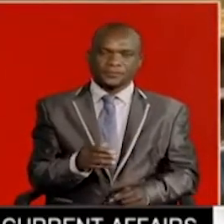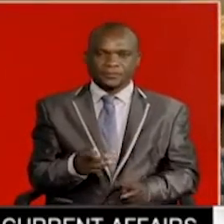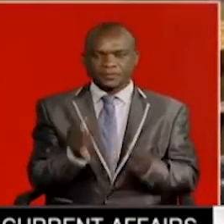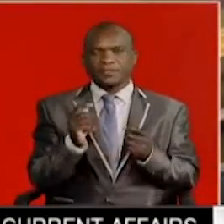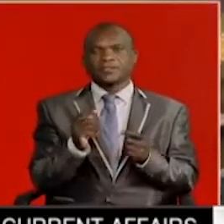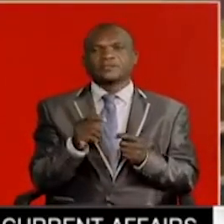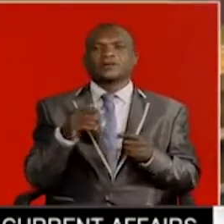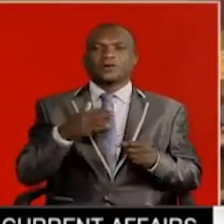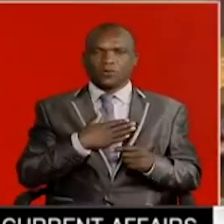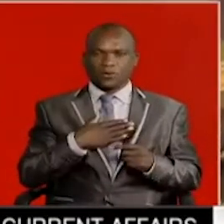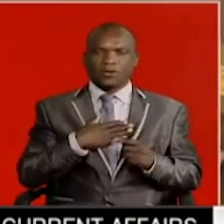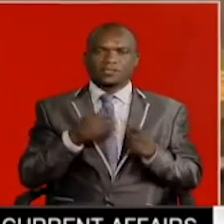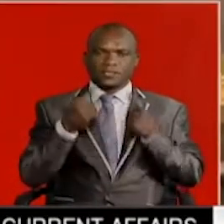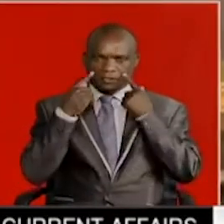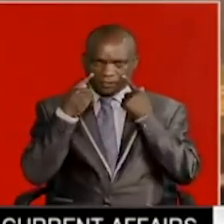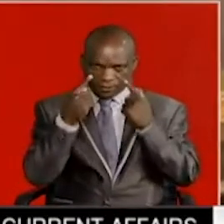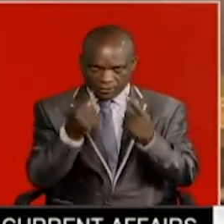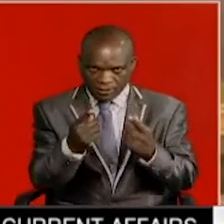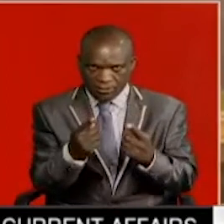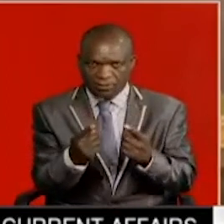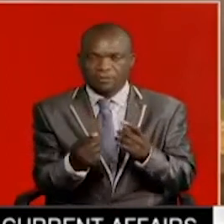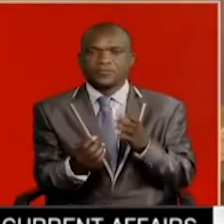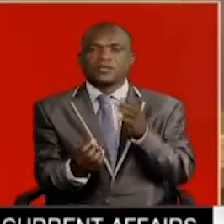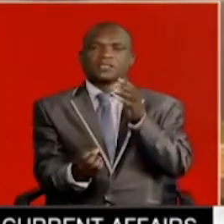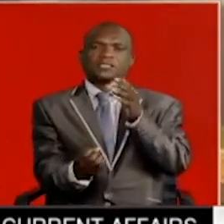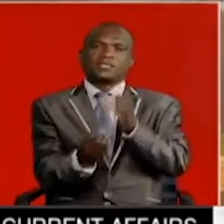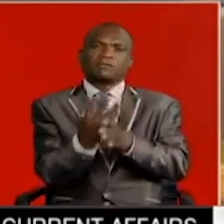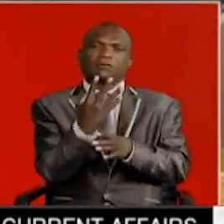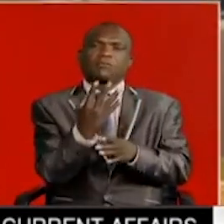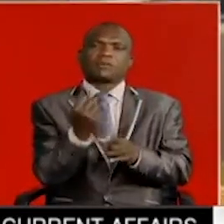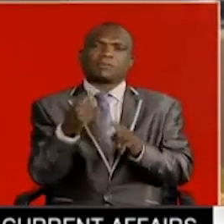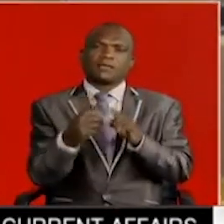we are looking at the development and adaptation